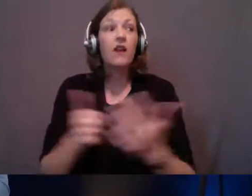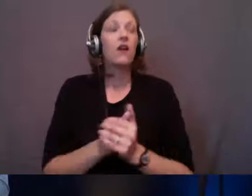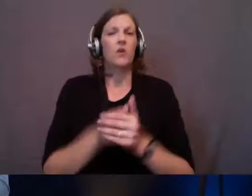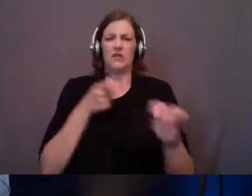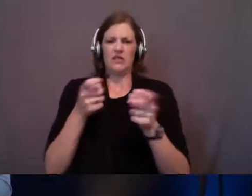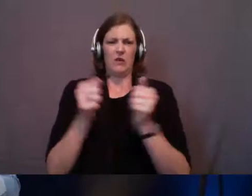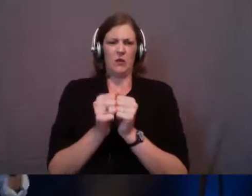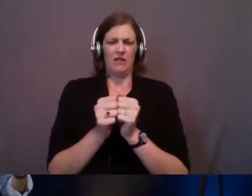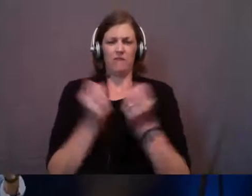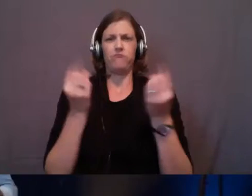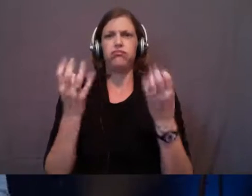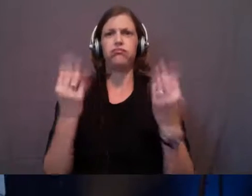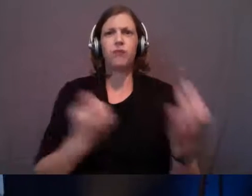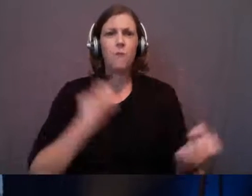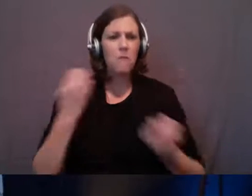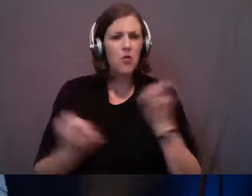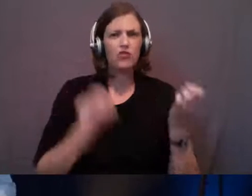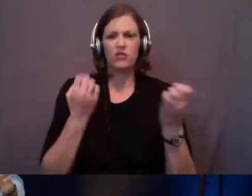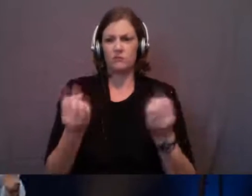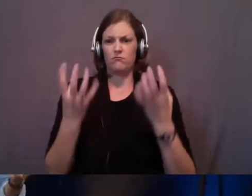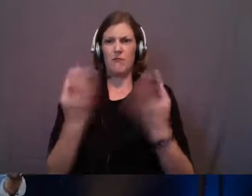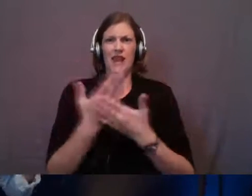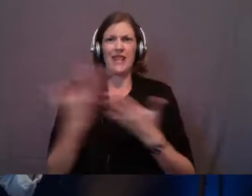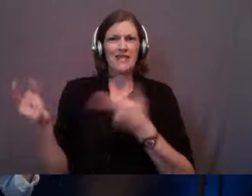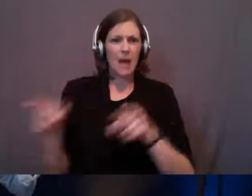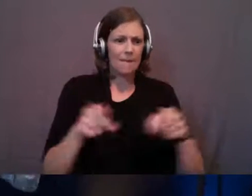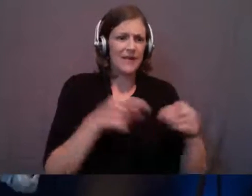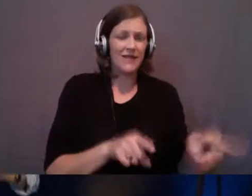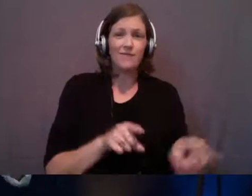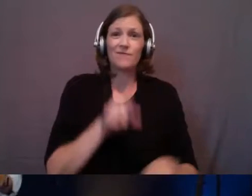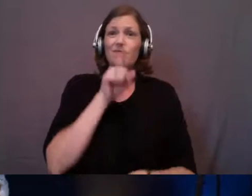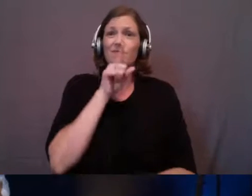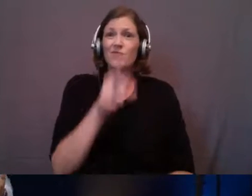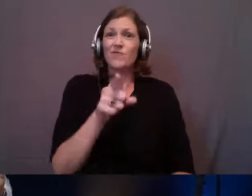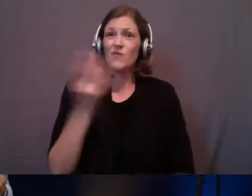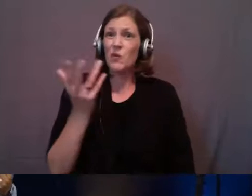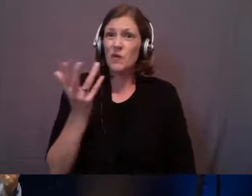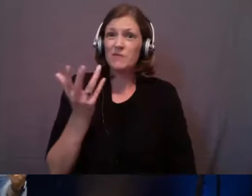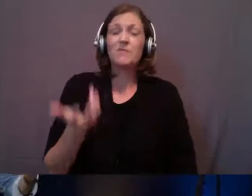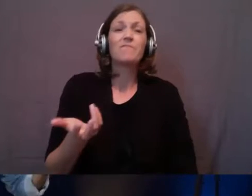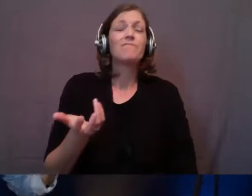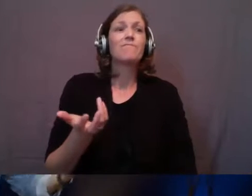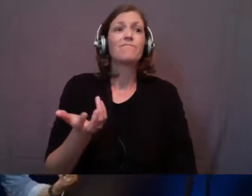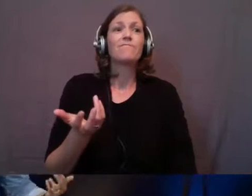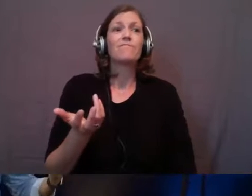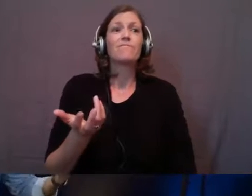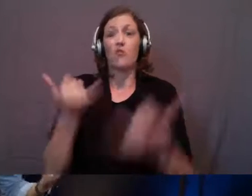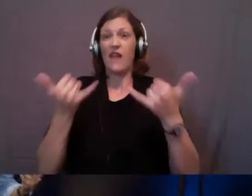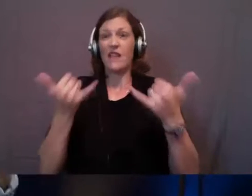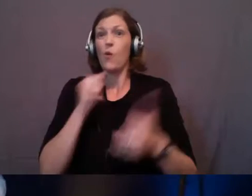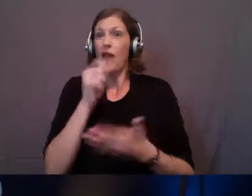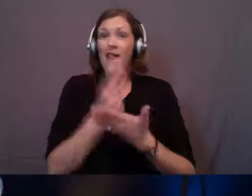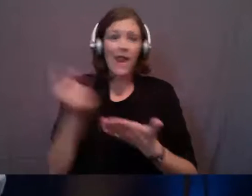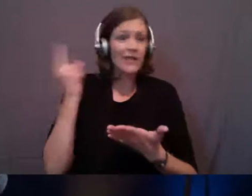all sorts of emotions, all sorts of things happening. And the truth is that right now, not last week, a year